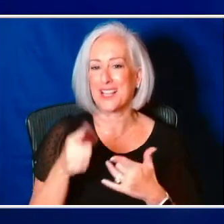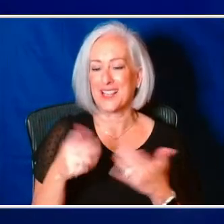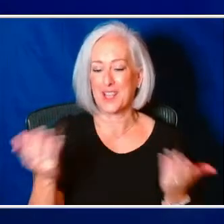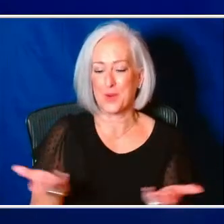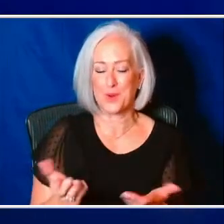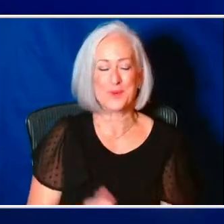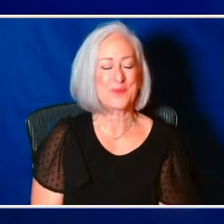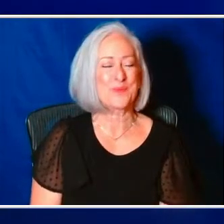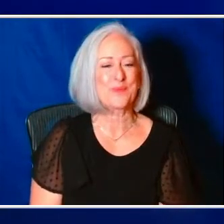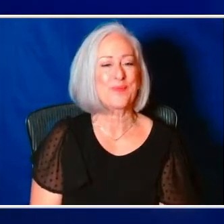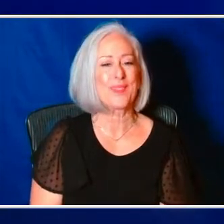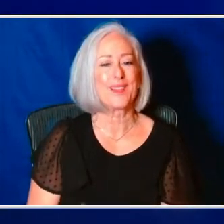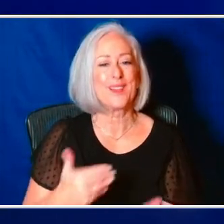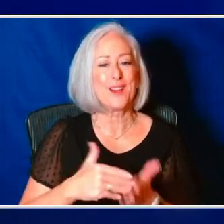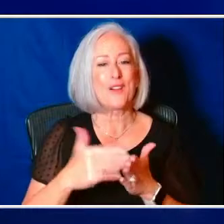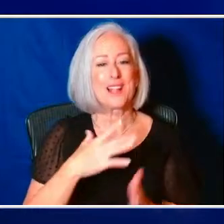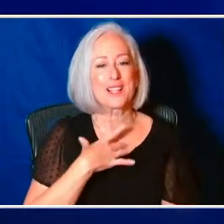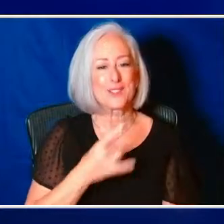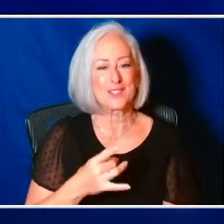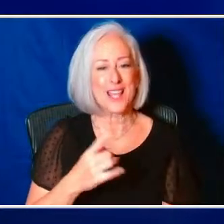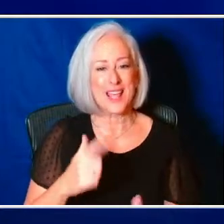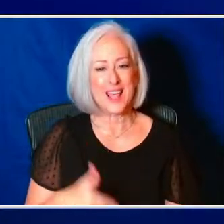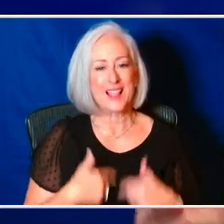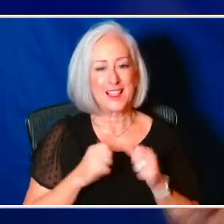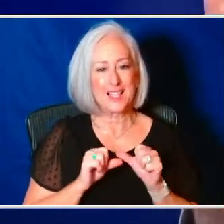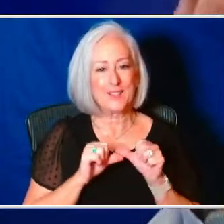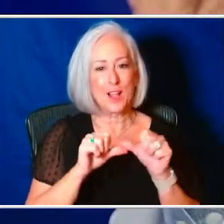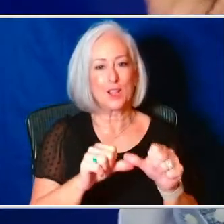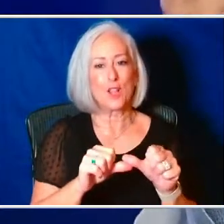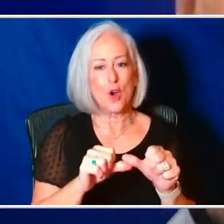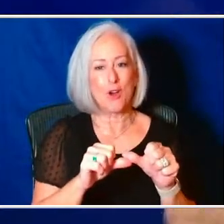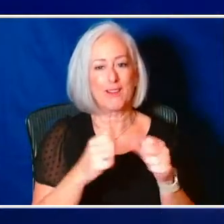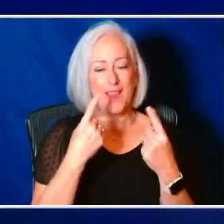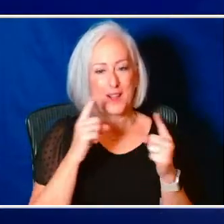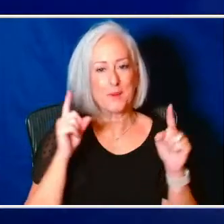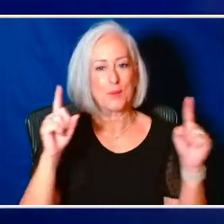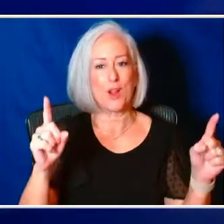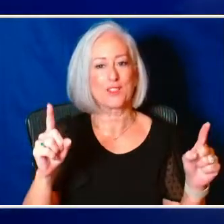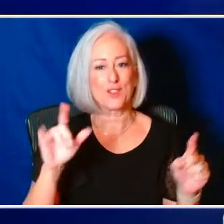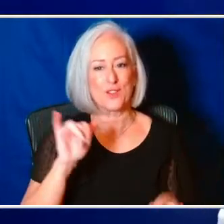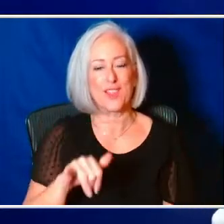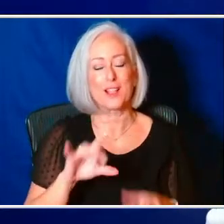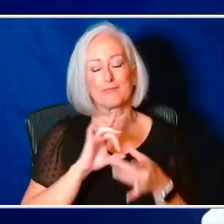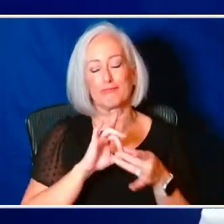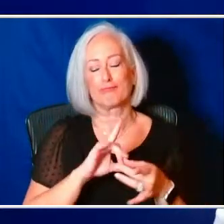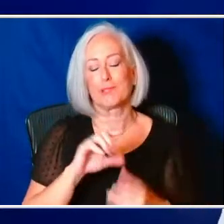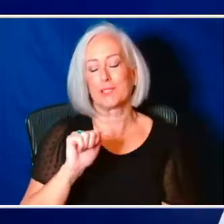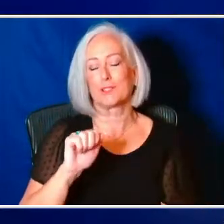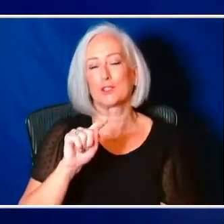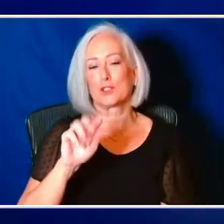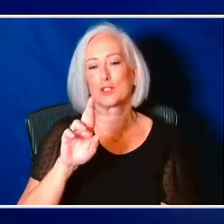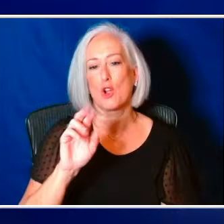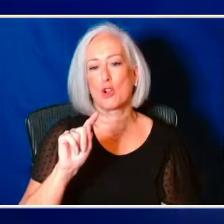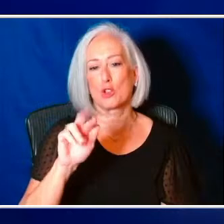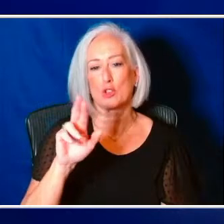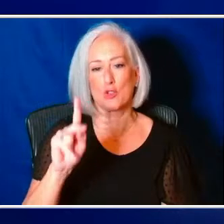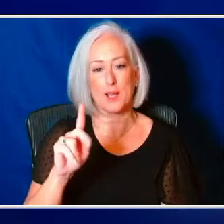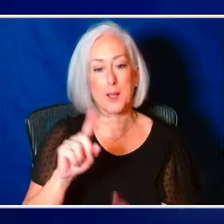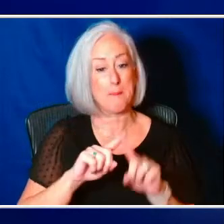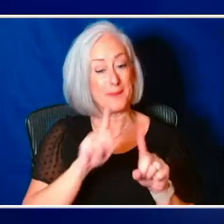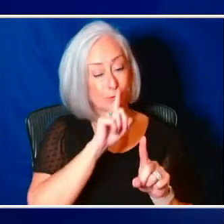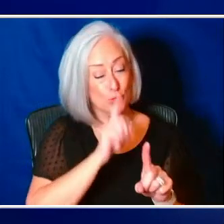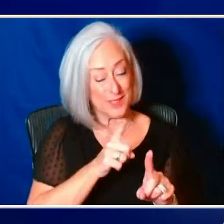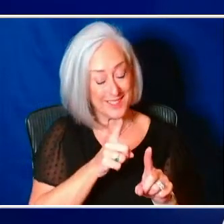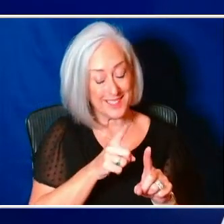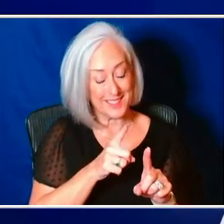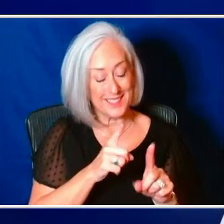often like to say live long and prosper, and it's a Star Trek thing, so of course I do. But at the end of the day, living